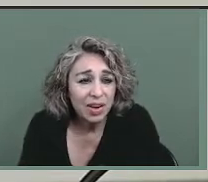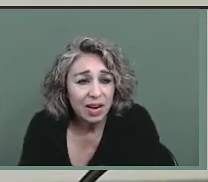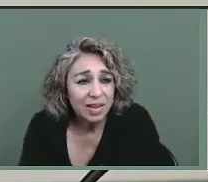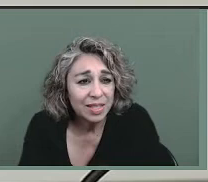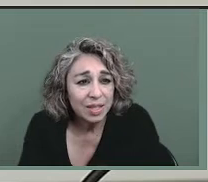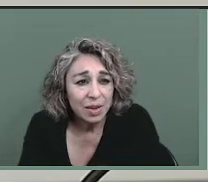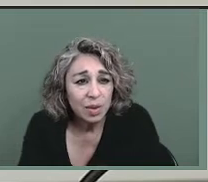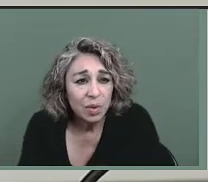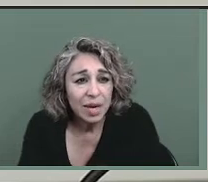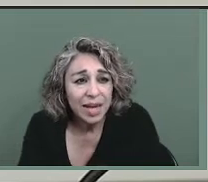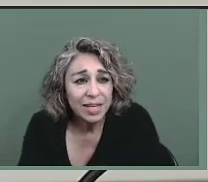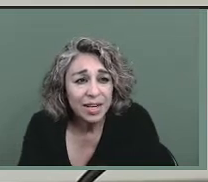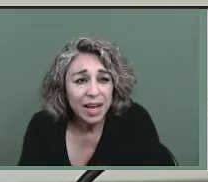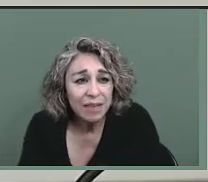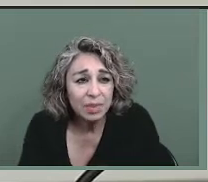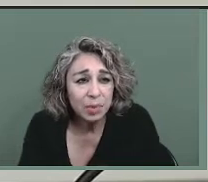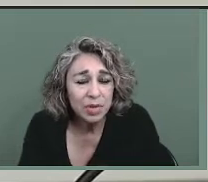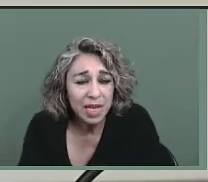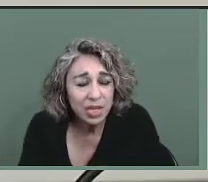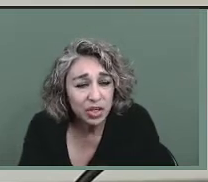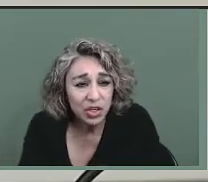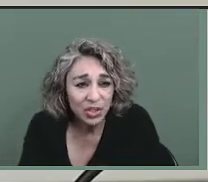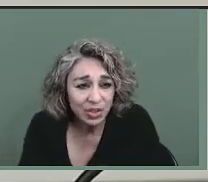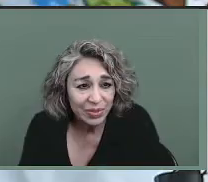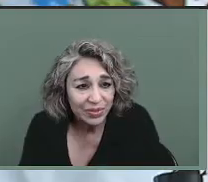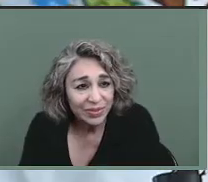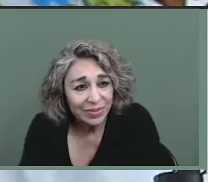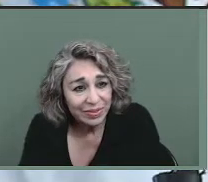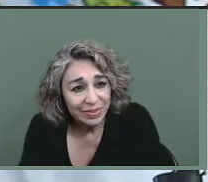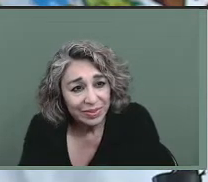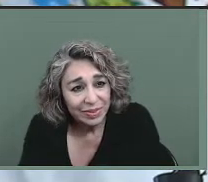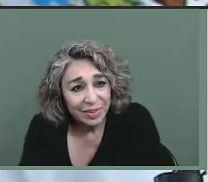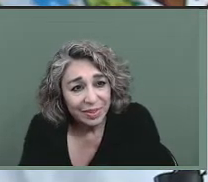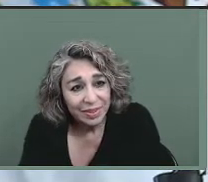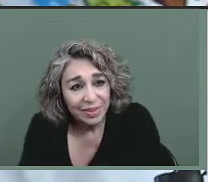other continents, would like to have the potential